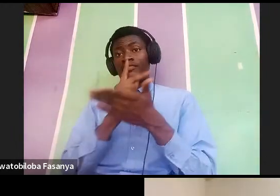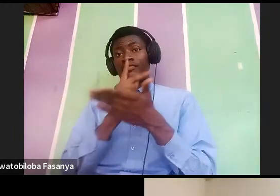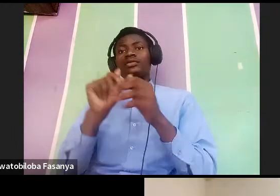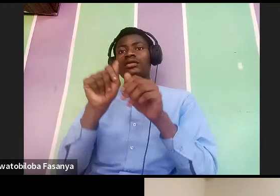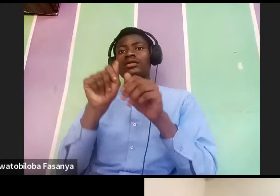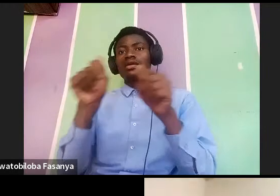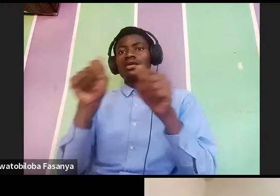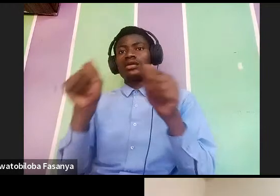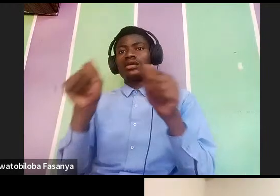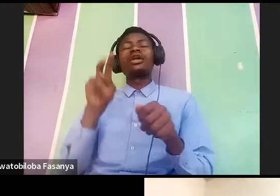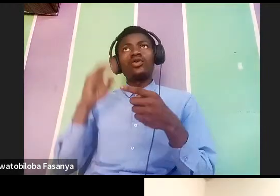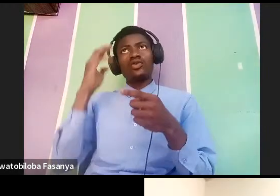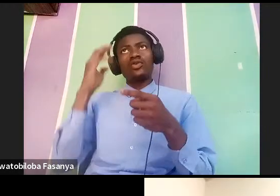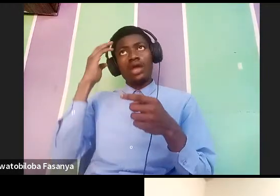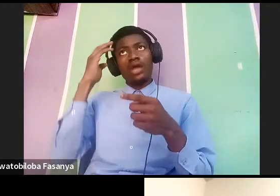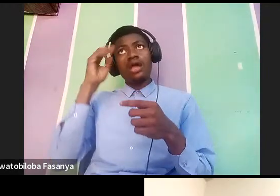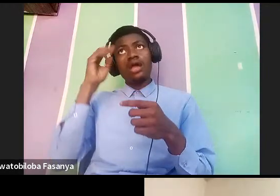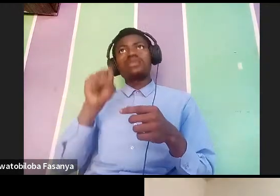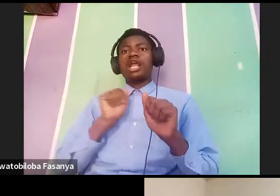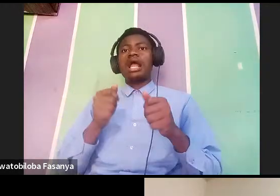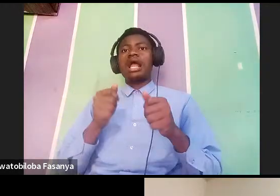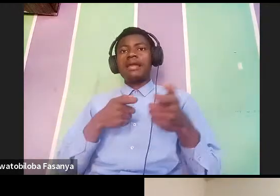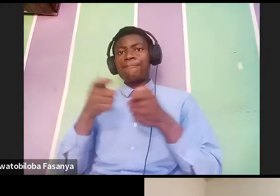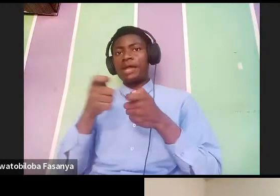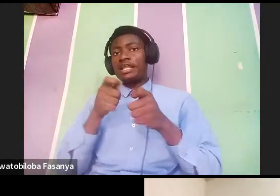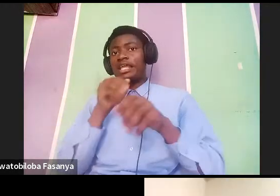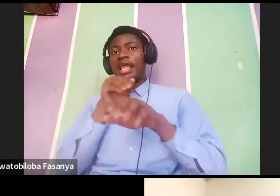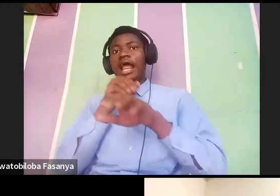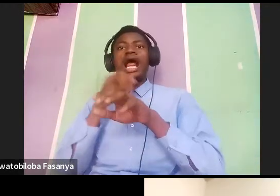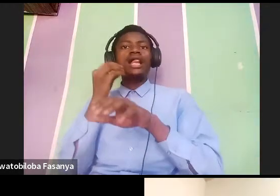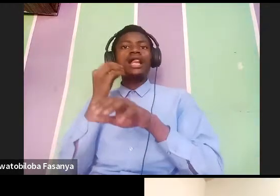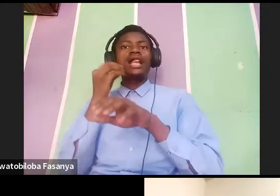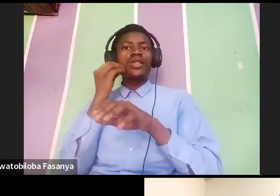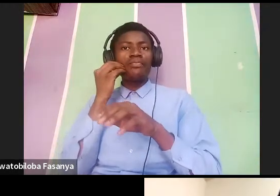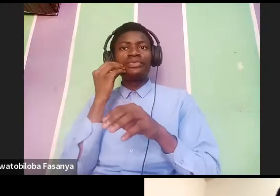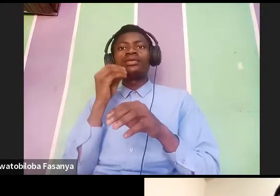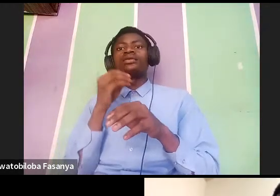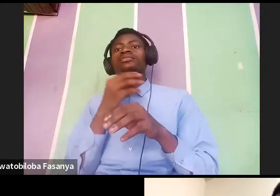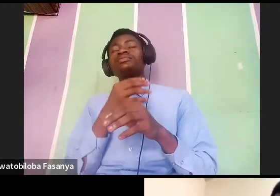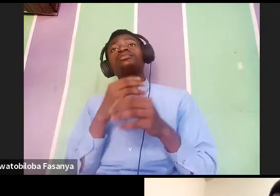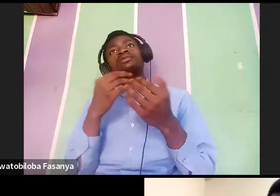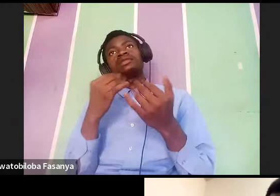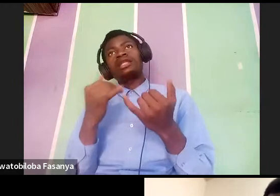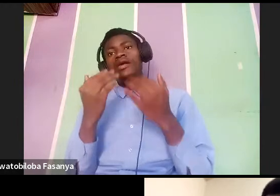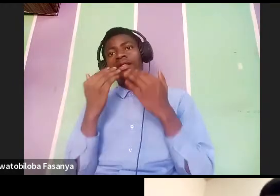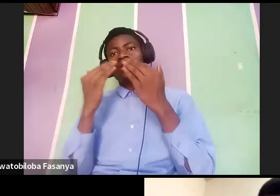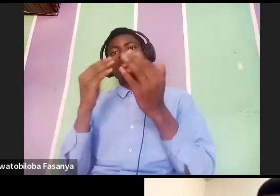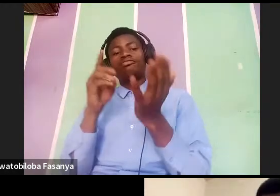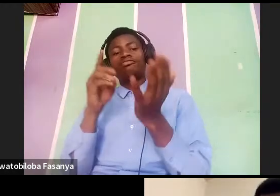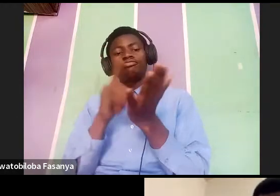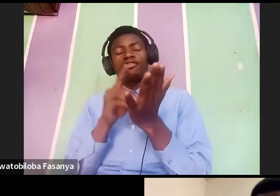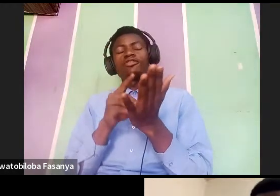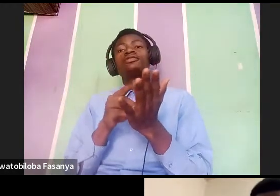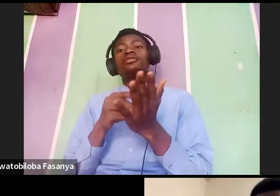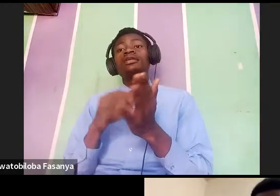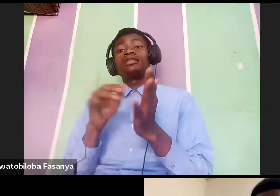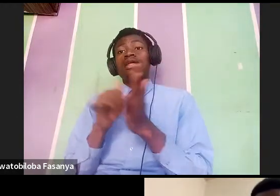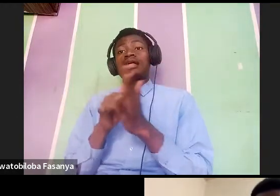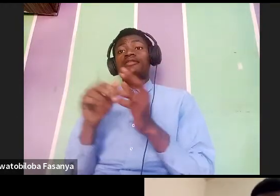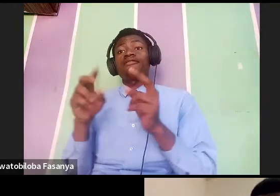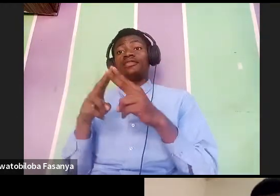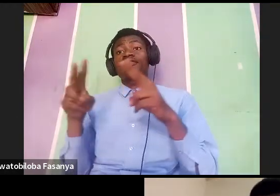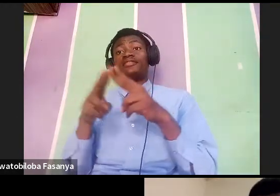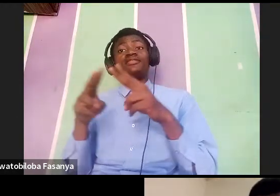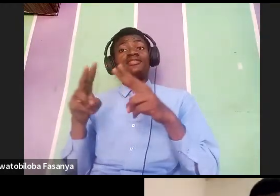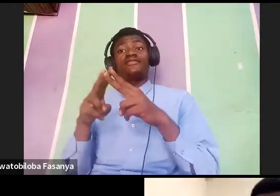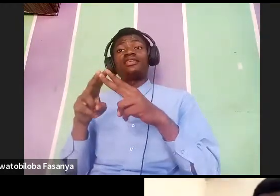Okay, thank you, Dr. Ndiomi. That was quite insightful. Okay, all right. So I will point